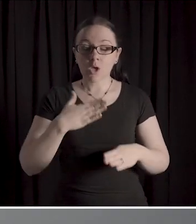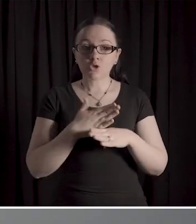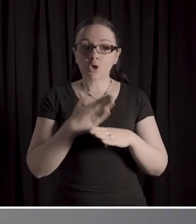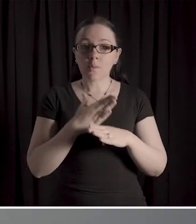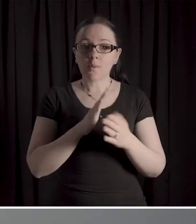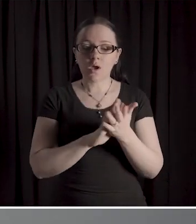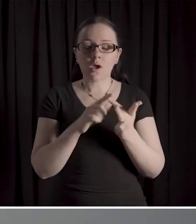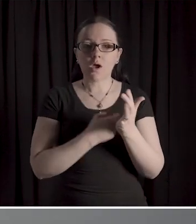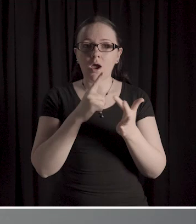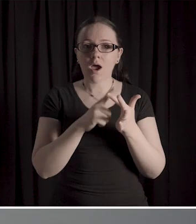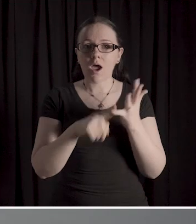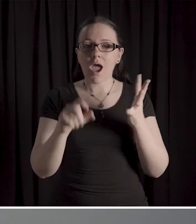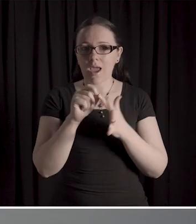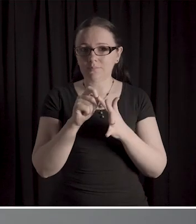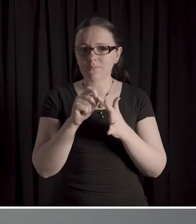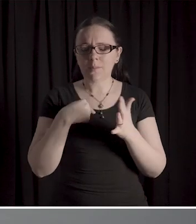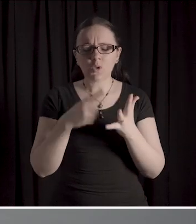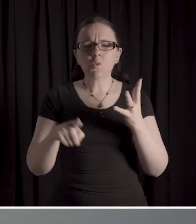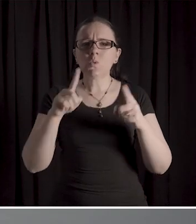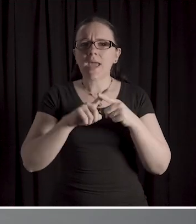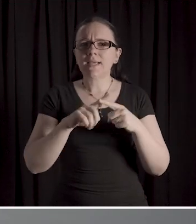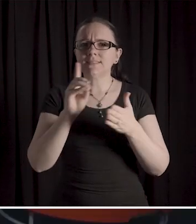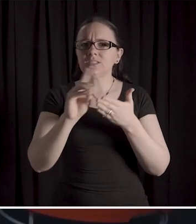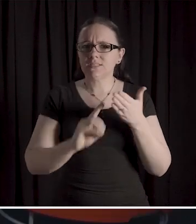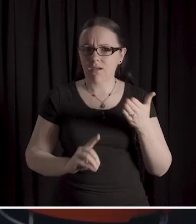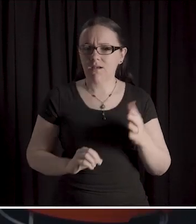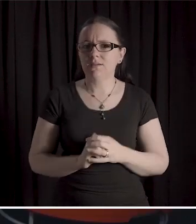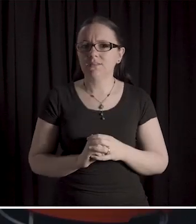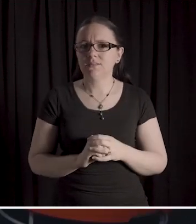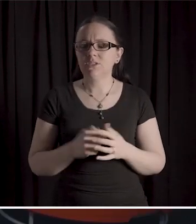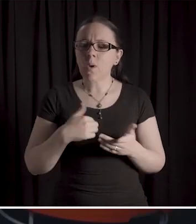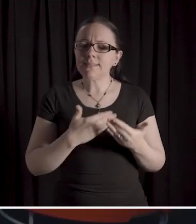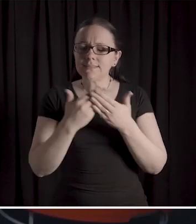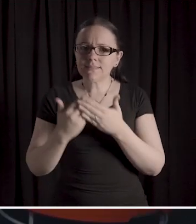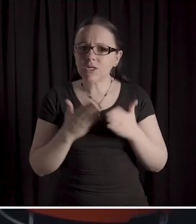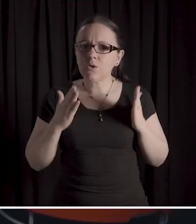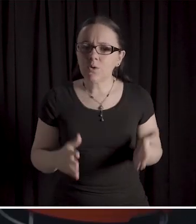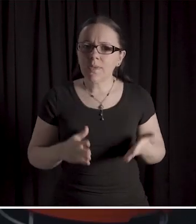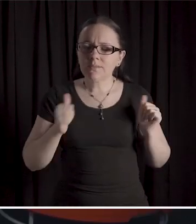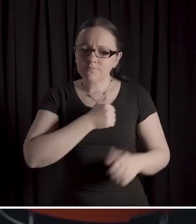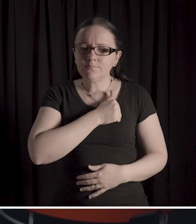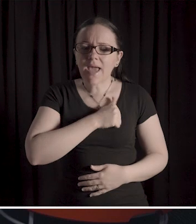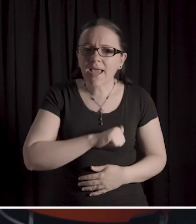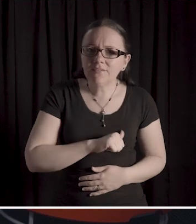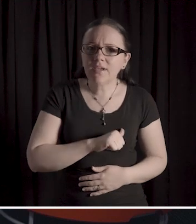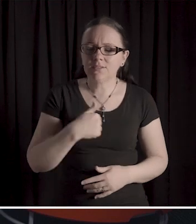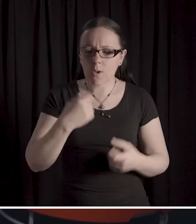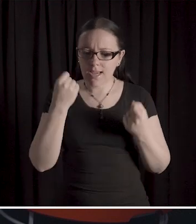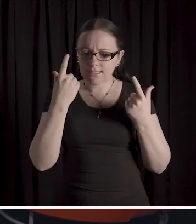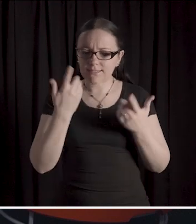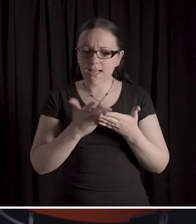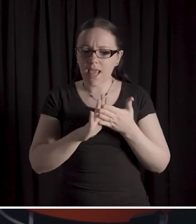So my role at Hire Up is a junior UX designer. So UX design is essentially the study of human behaviour